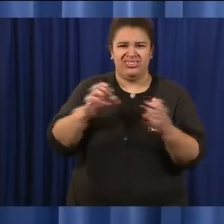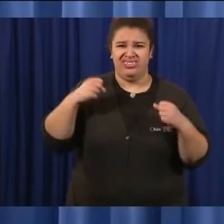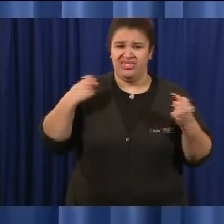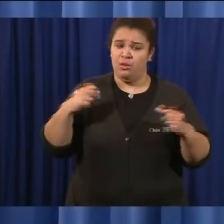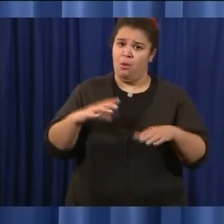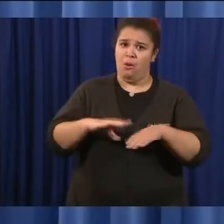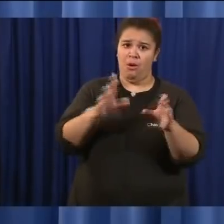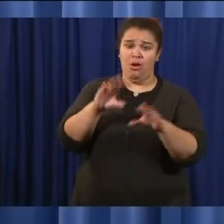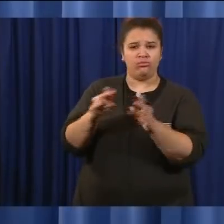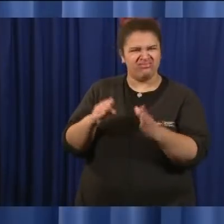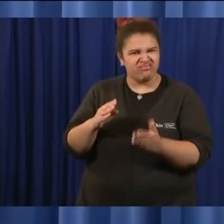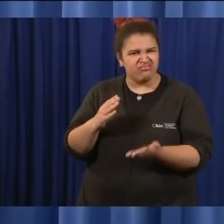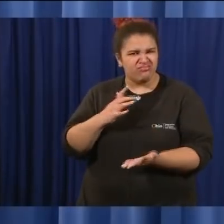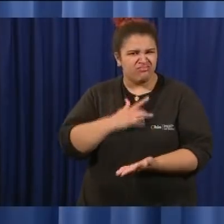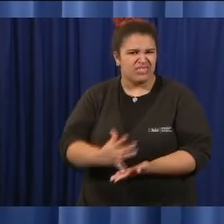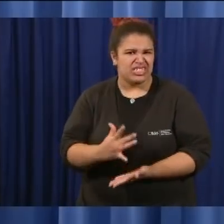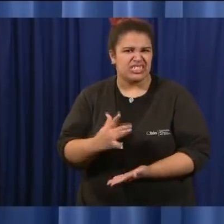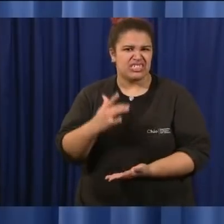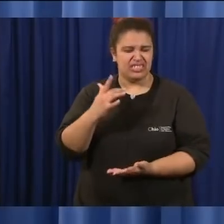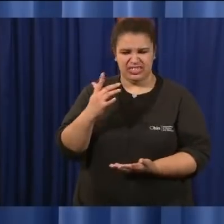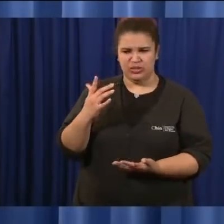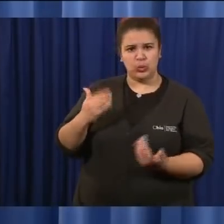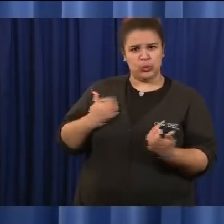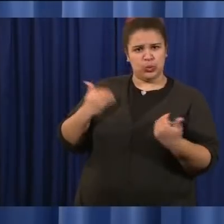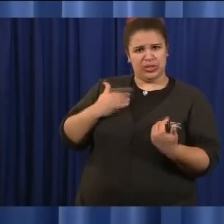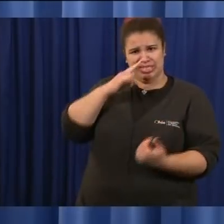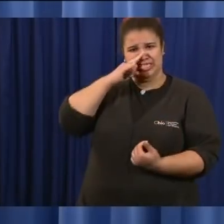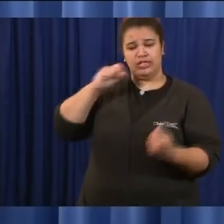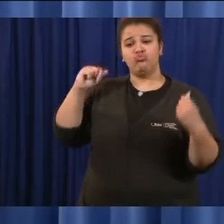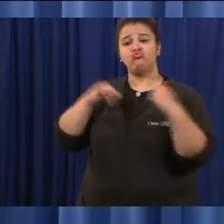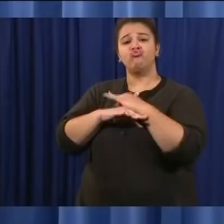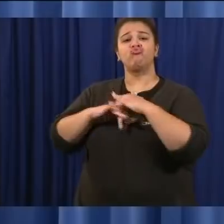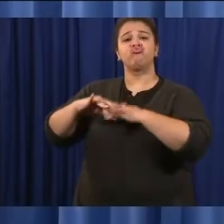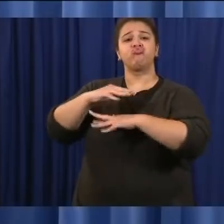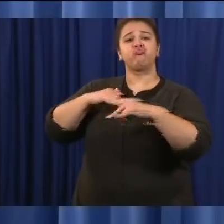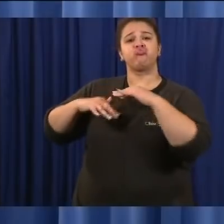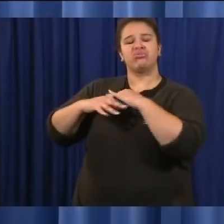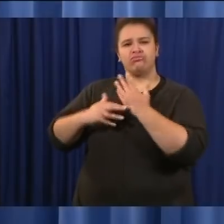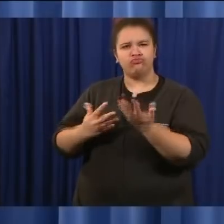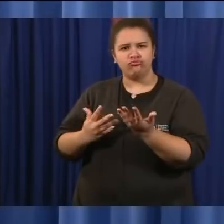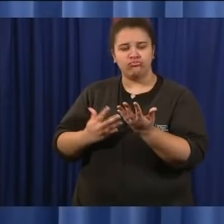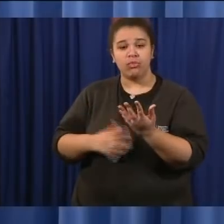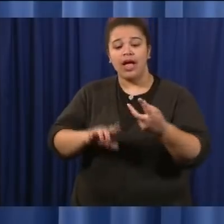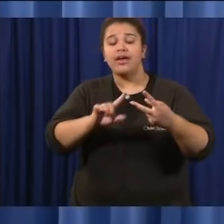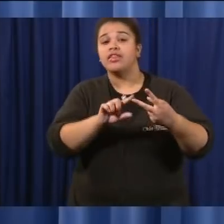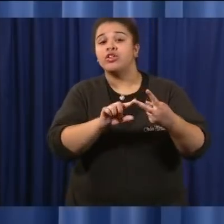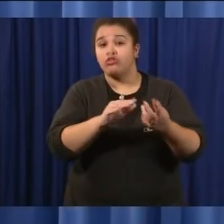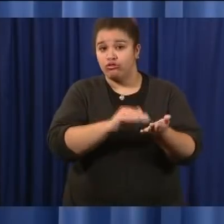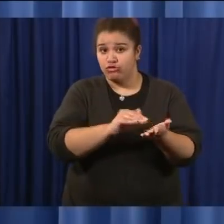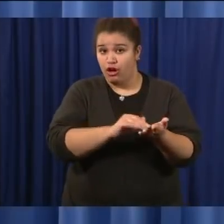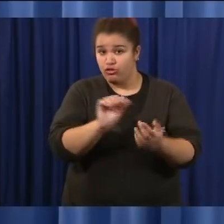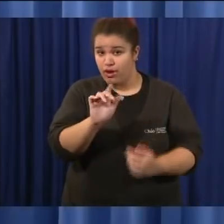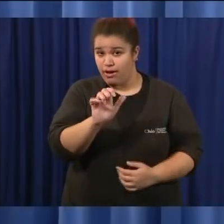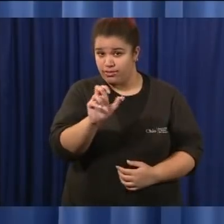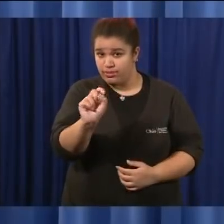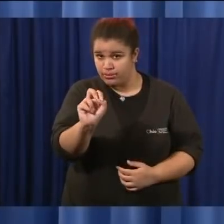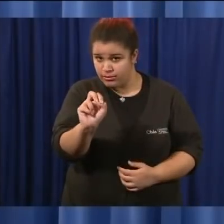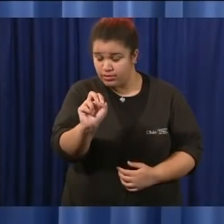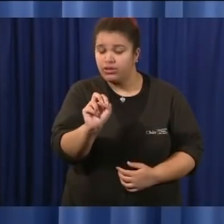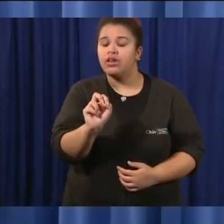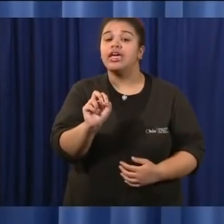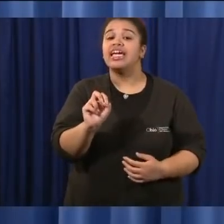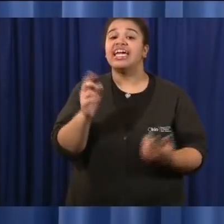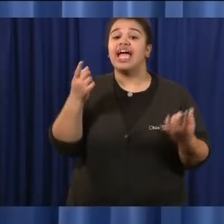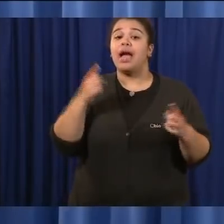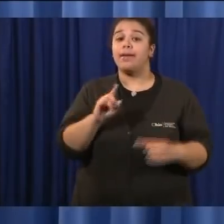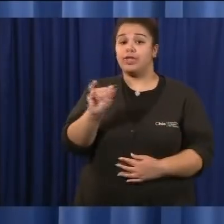Dr. Atkin, at what point, based on the numbers, would you consider closing the state again if there's a spike in